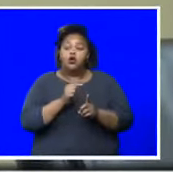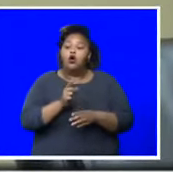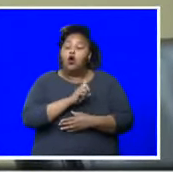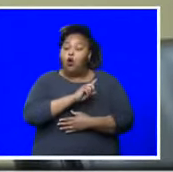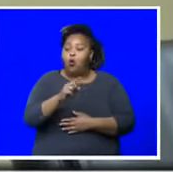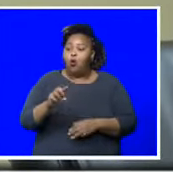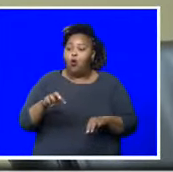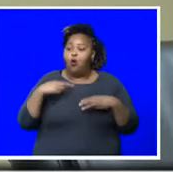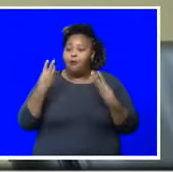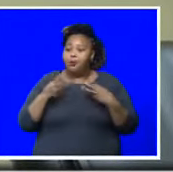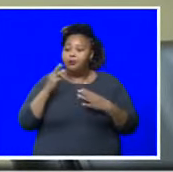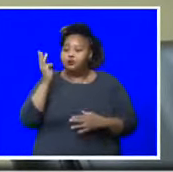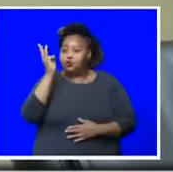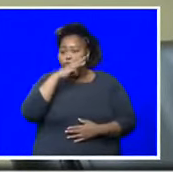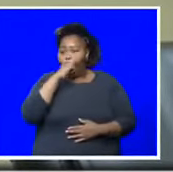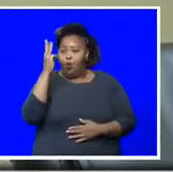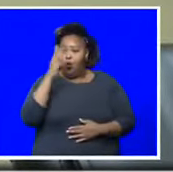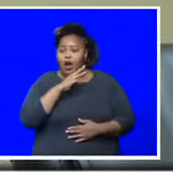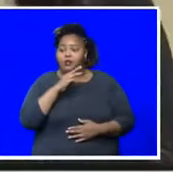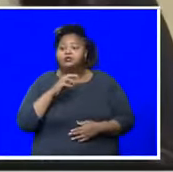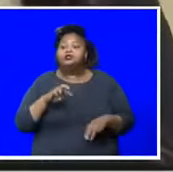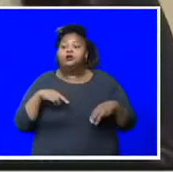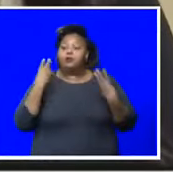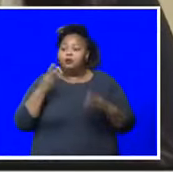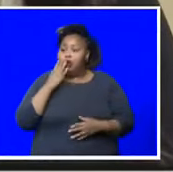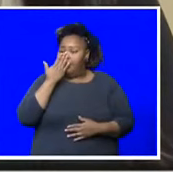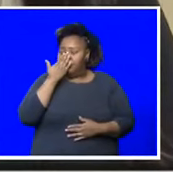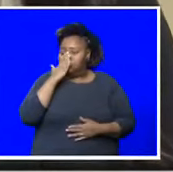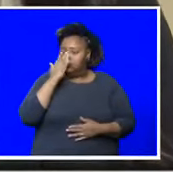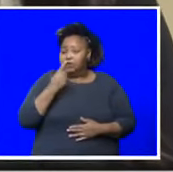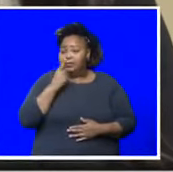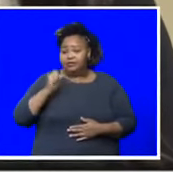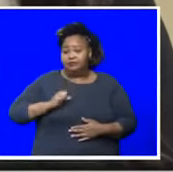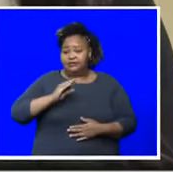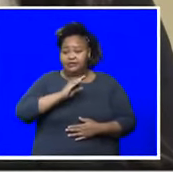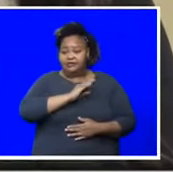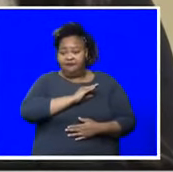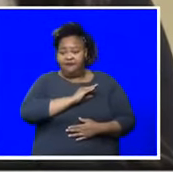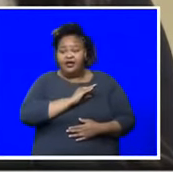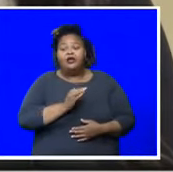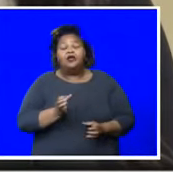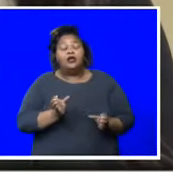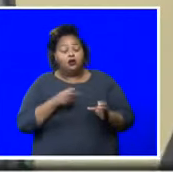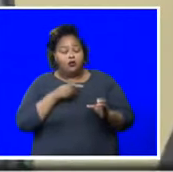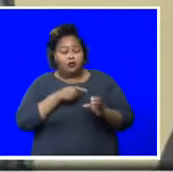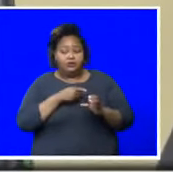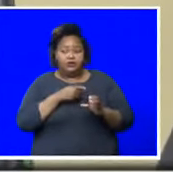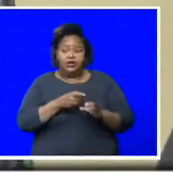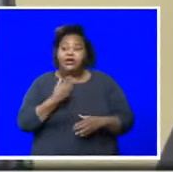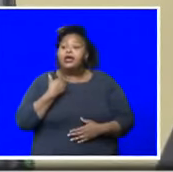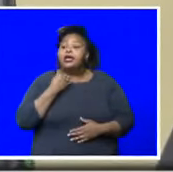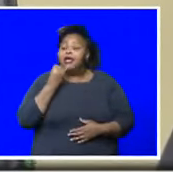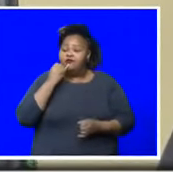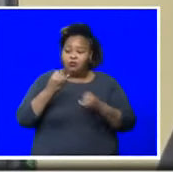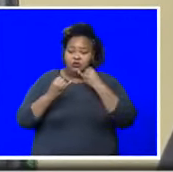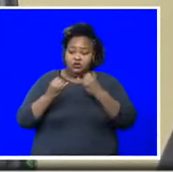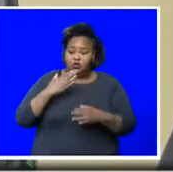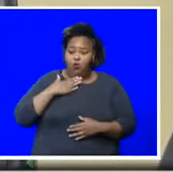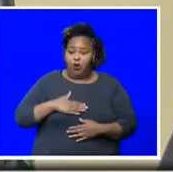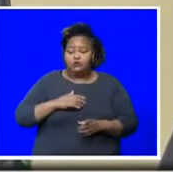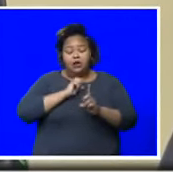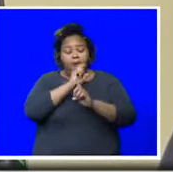shengathi disebenti naleli bandla labafuna imininingwane yalaba laba kulolu hlelo lashito ukuthi labantu